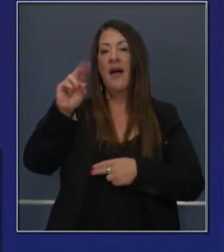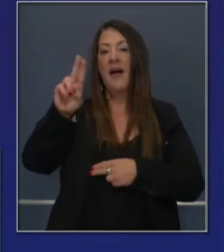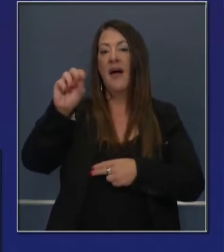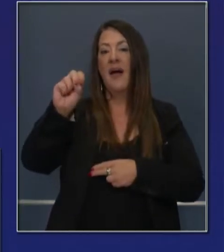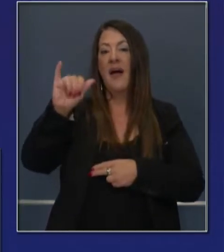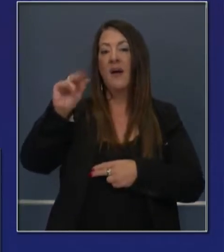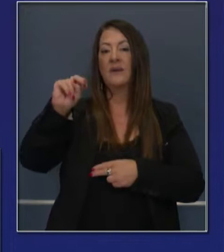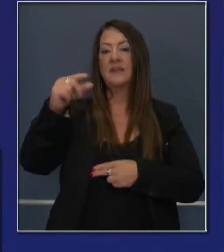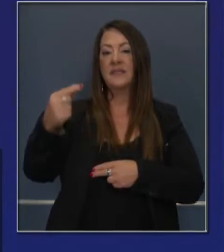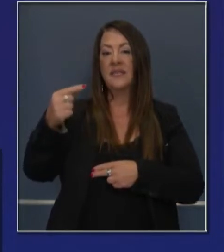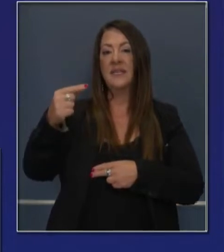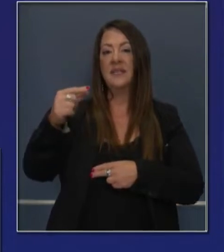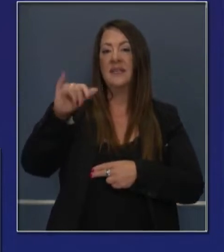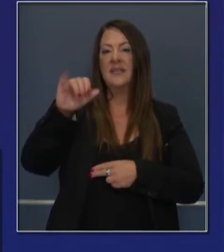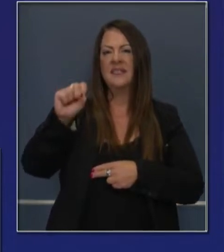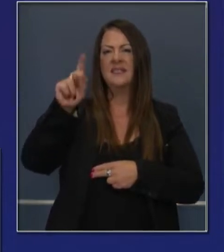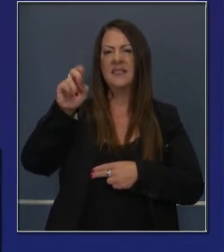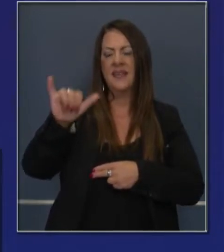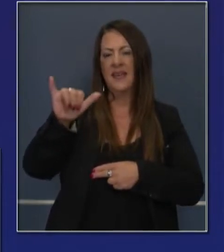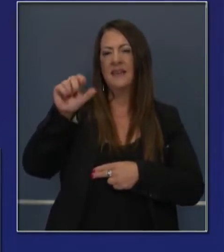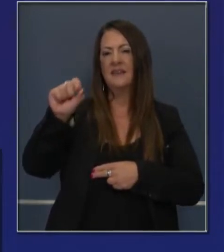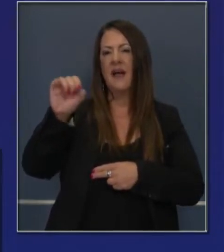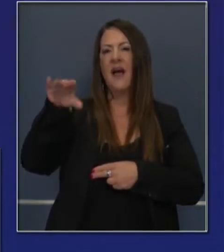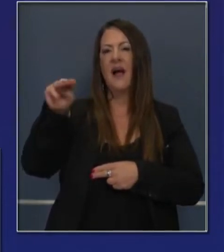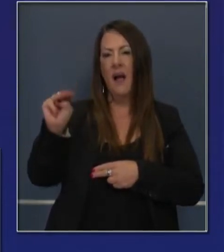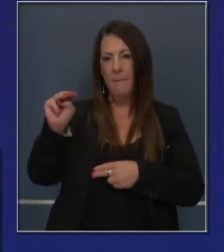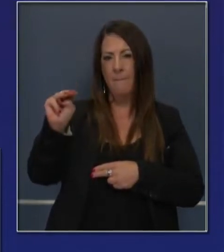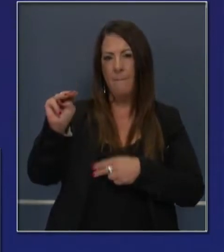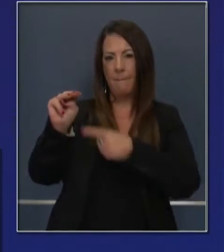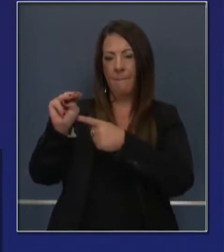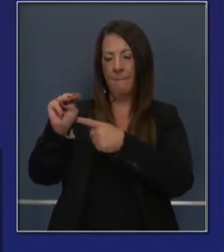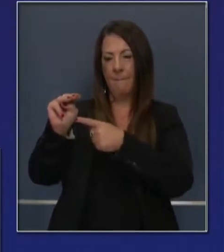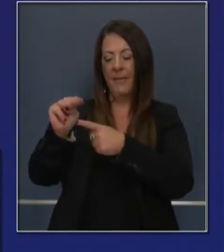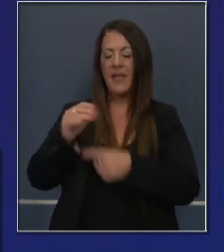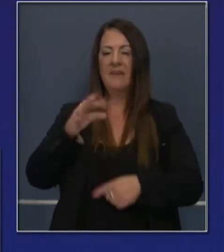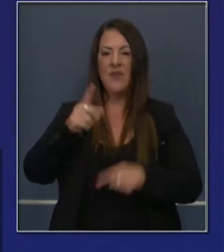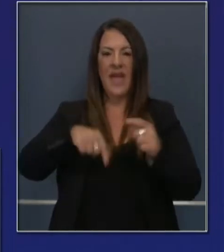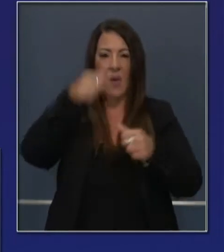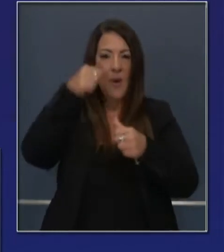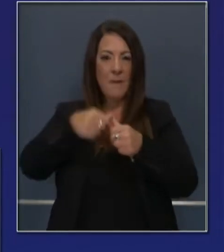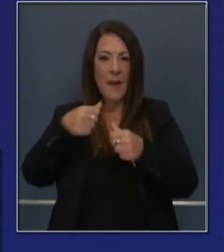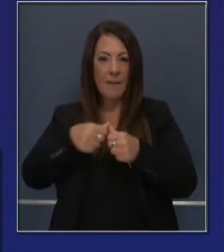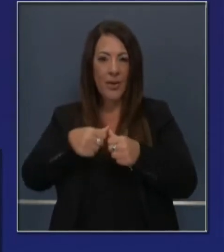Housingiskey.com. That's the new site. If you can't write that down or don't remember it, but you remember the